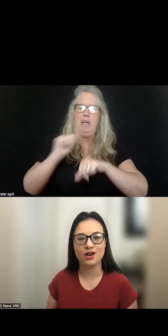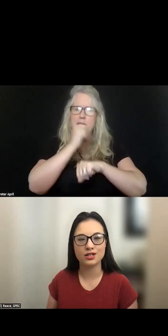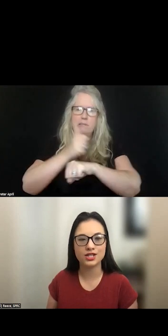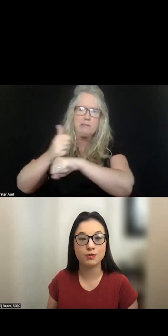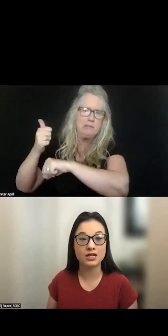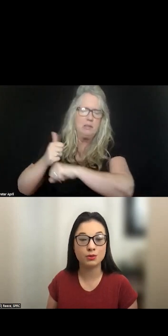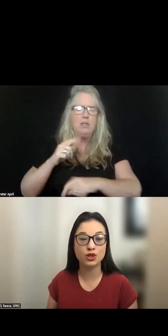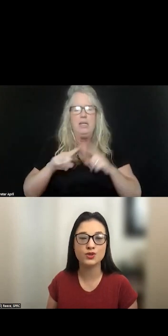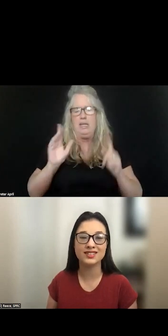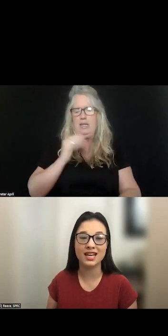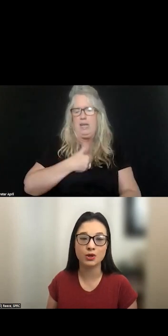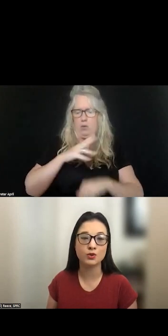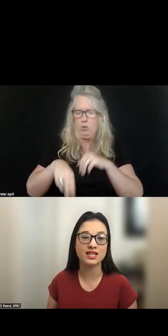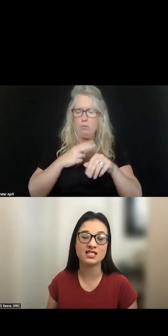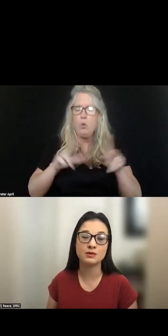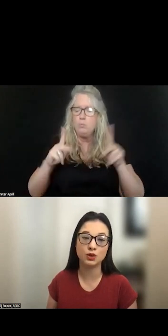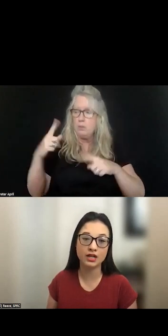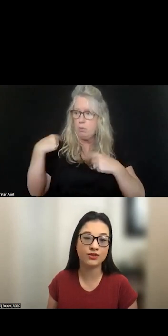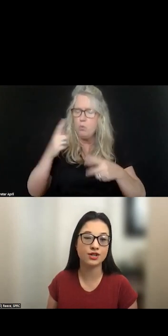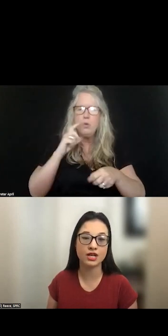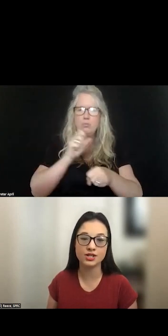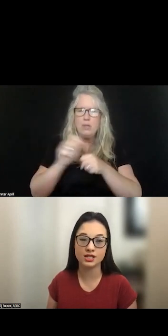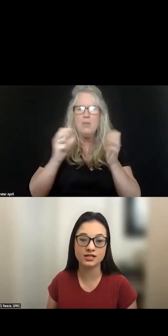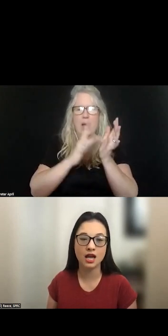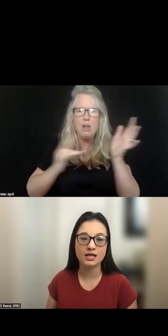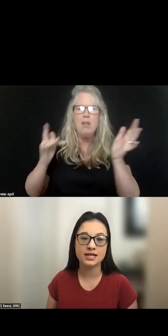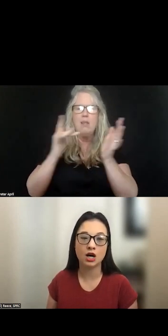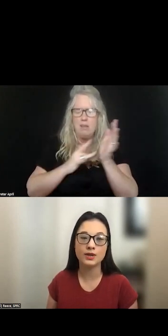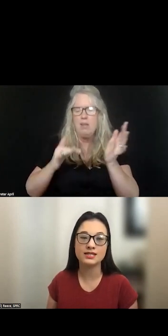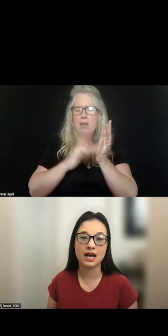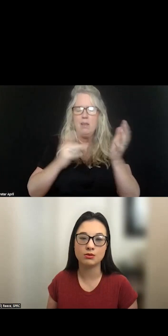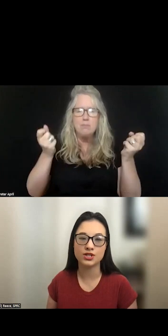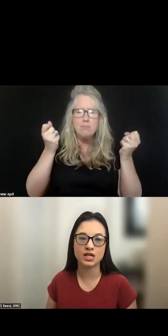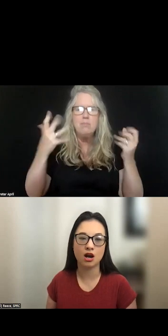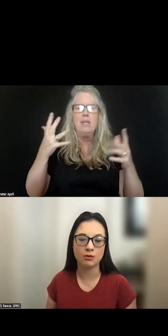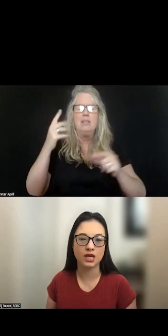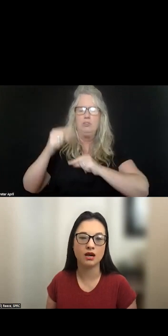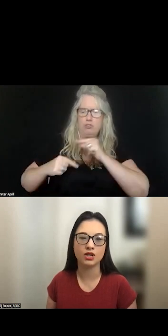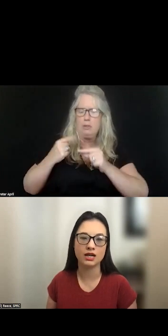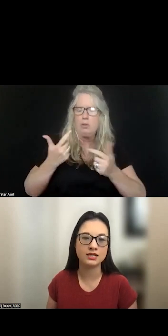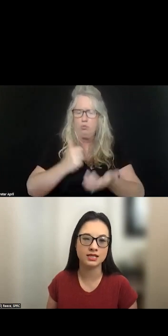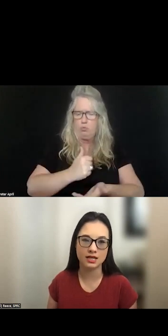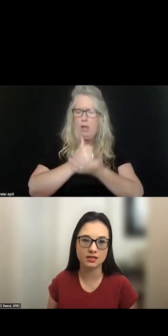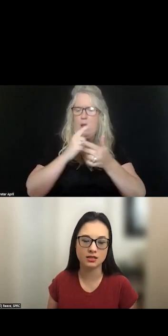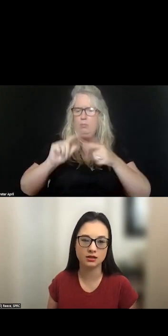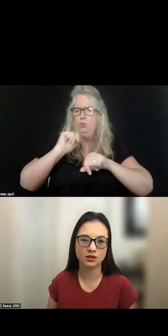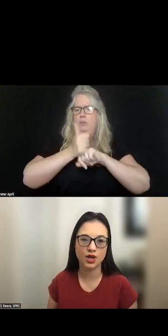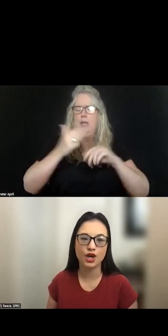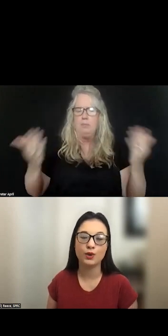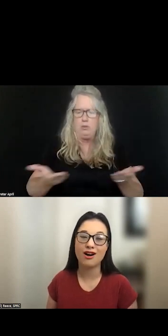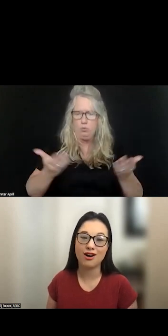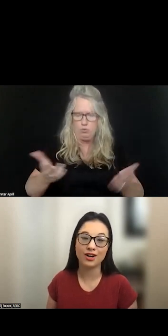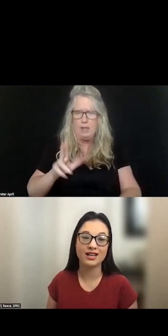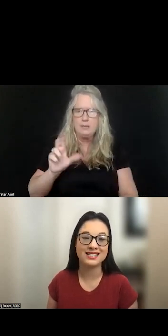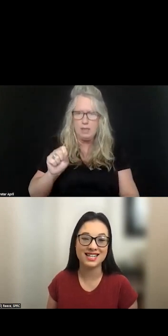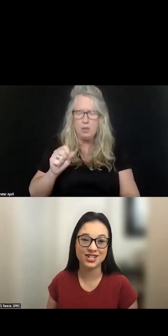and acknowledge the people whose labor was exploited for generations to help establish the economy of the United States.